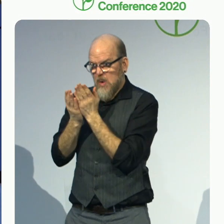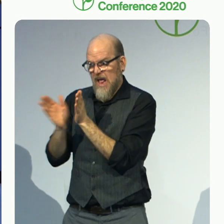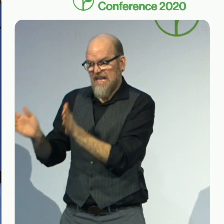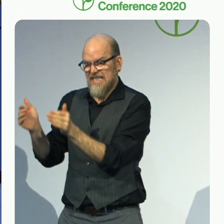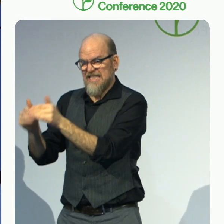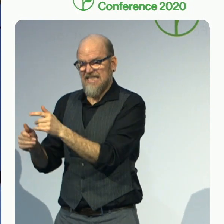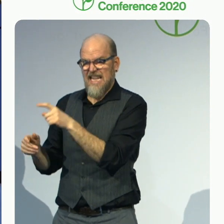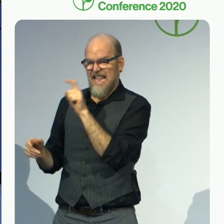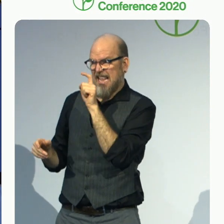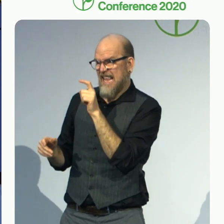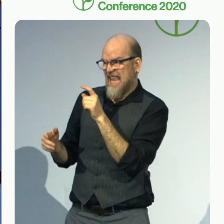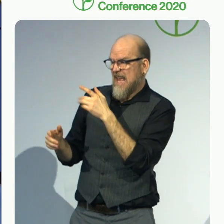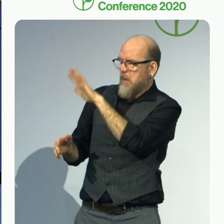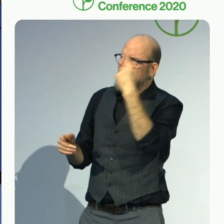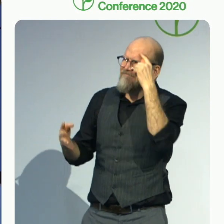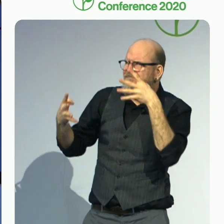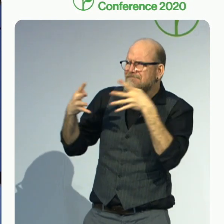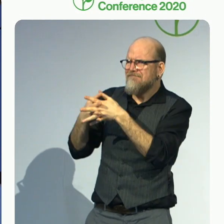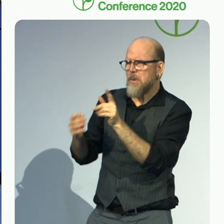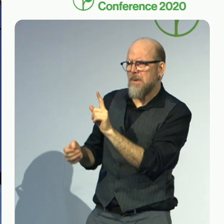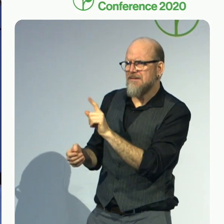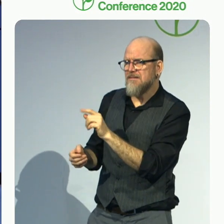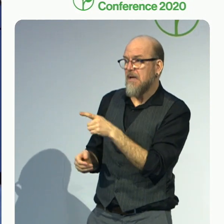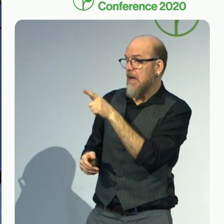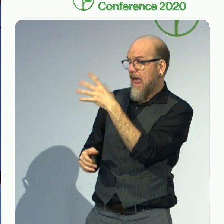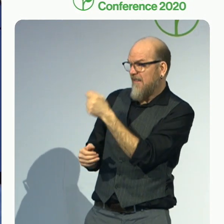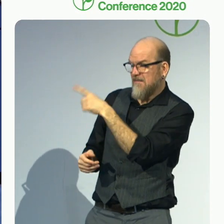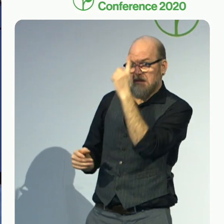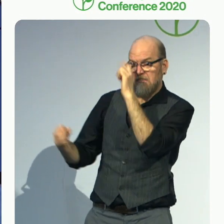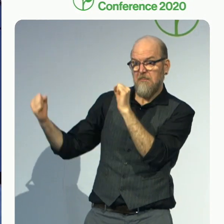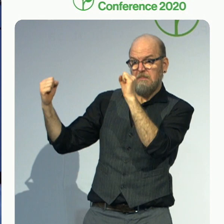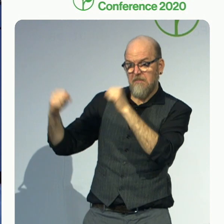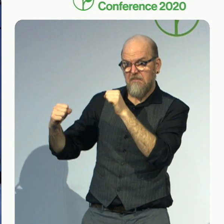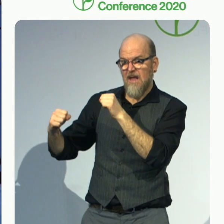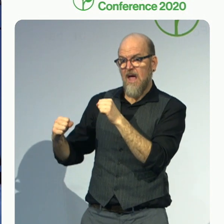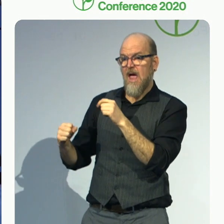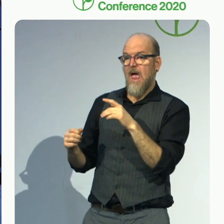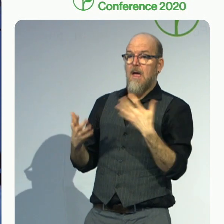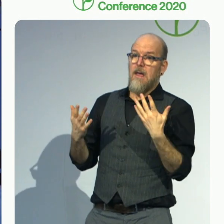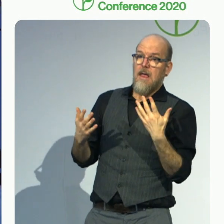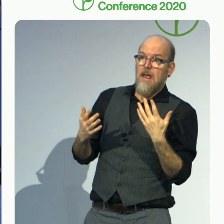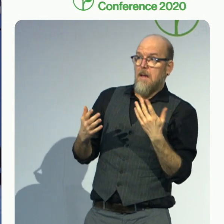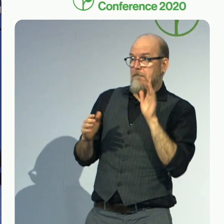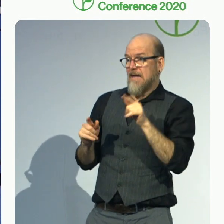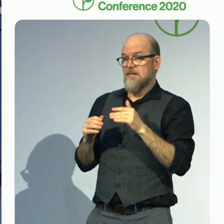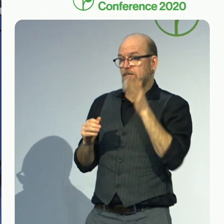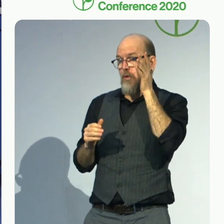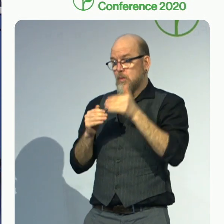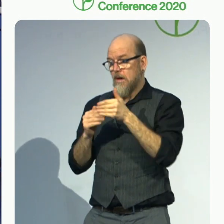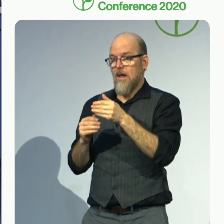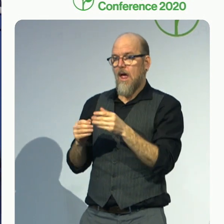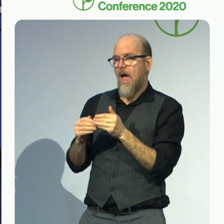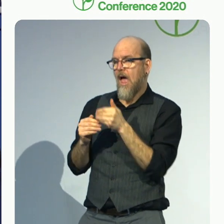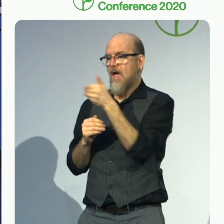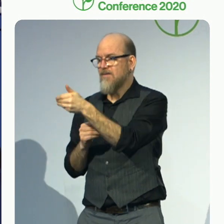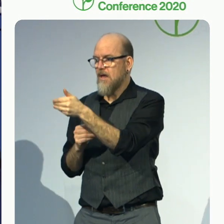Is there an agreement on that? Is there this need for outside training, additional training?